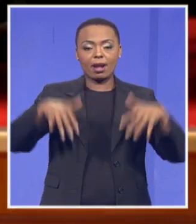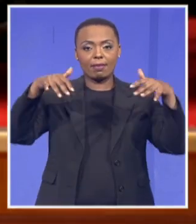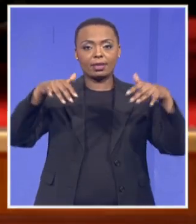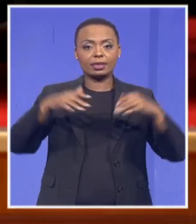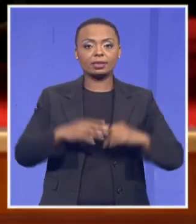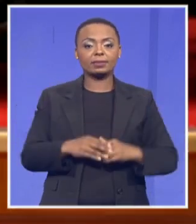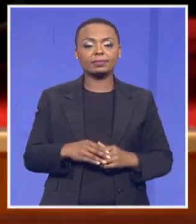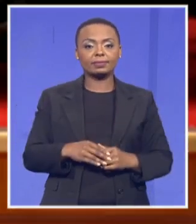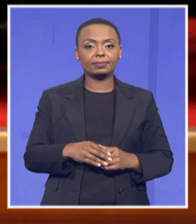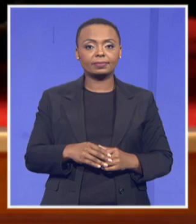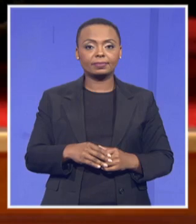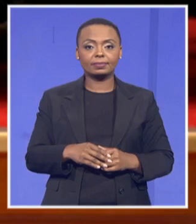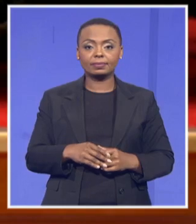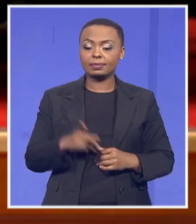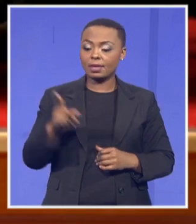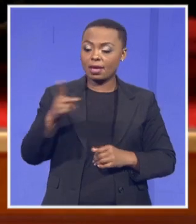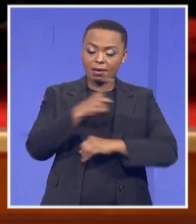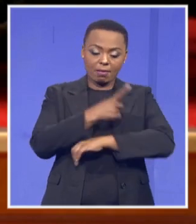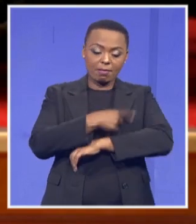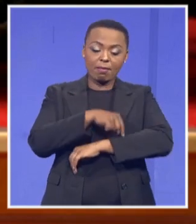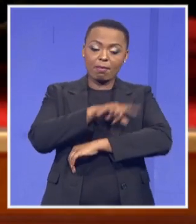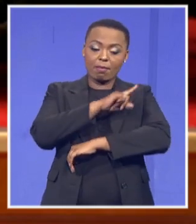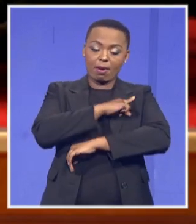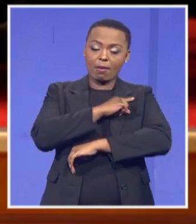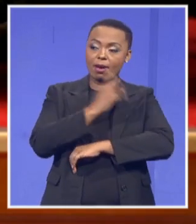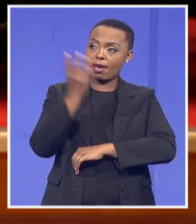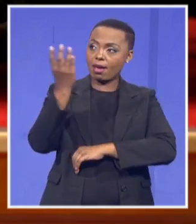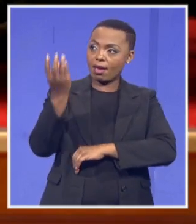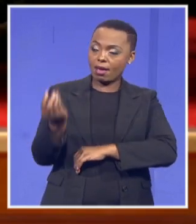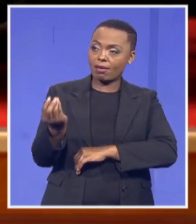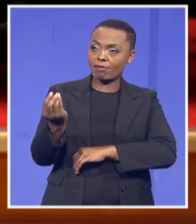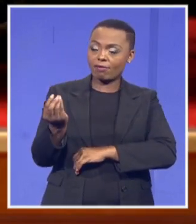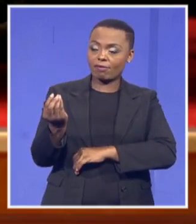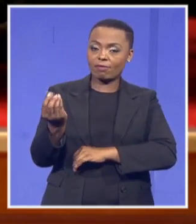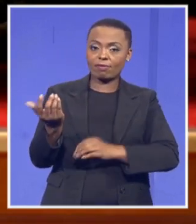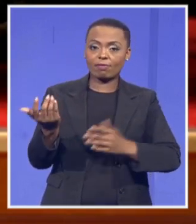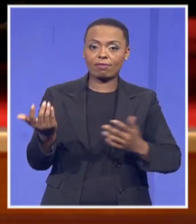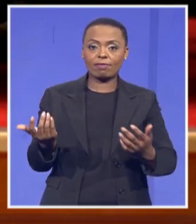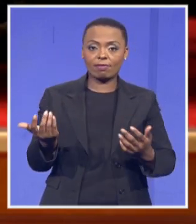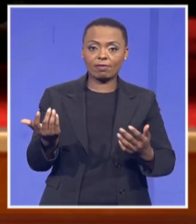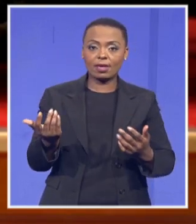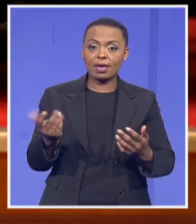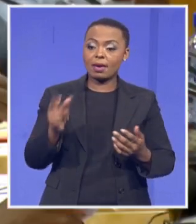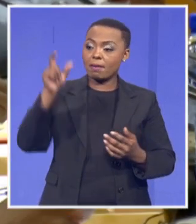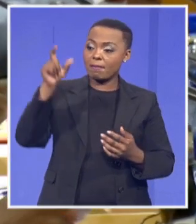But you have power, and don't let anybody curtail your power.